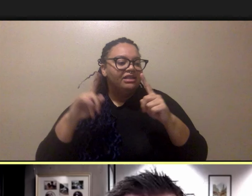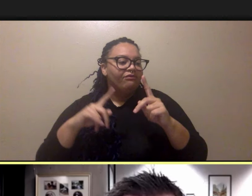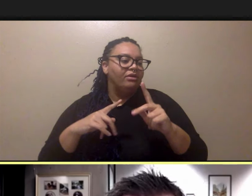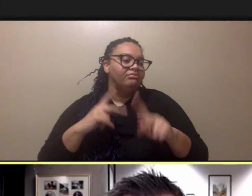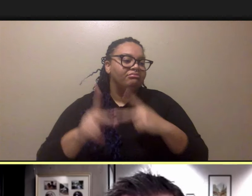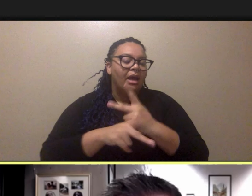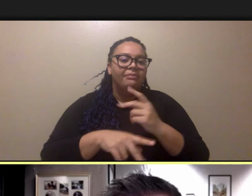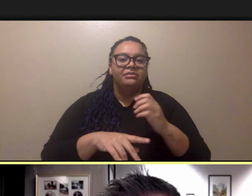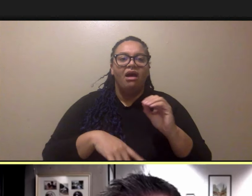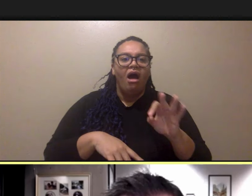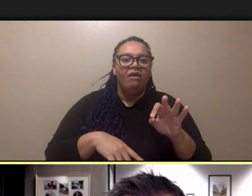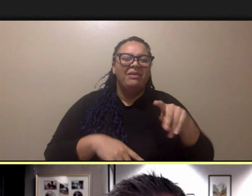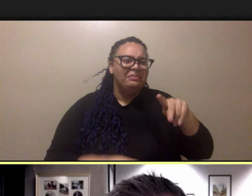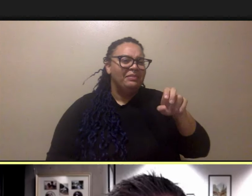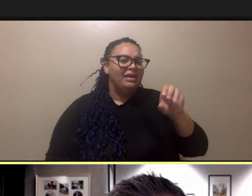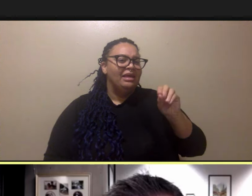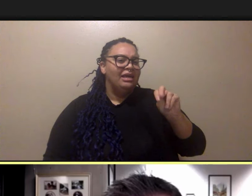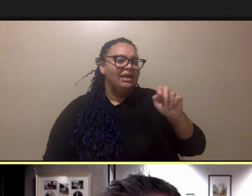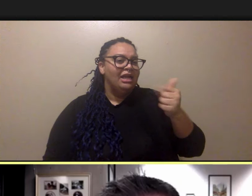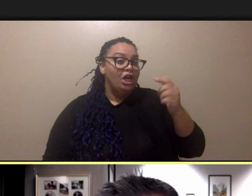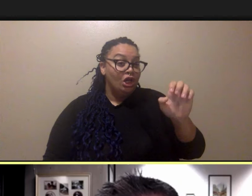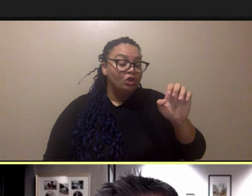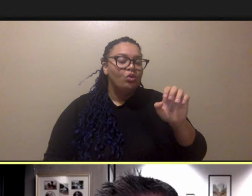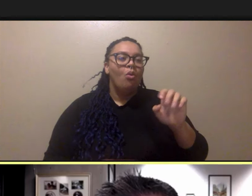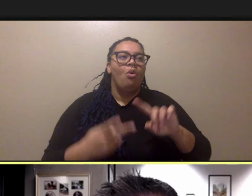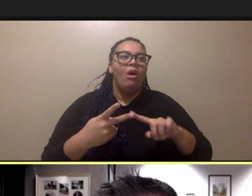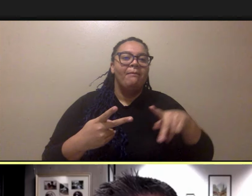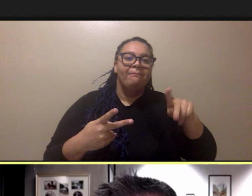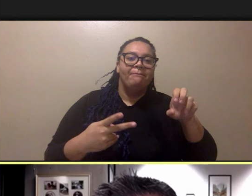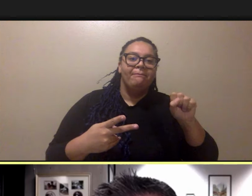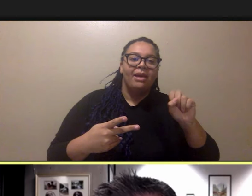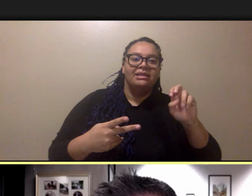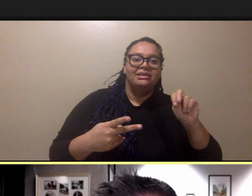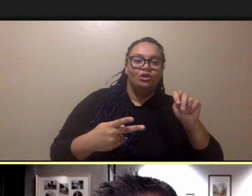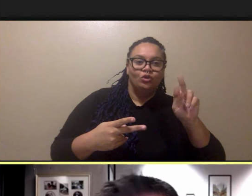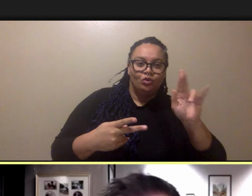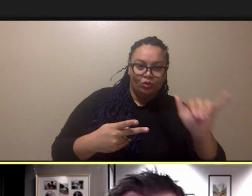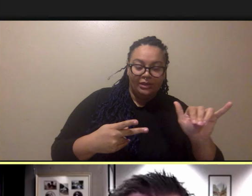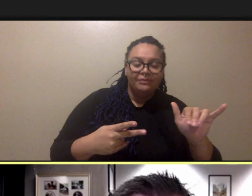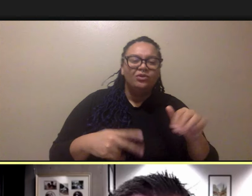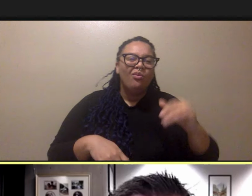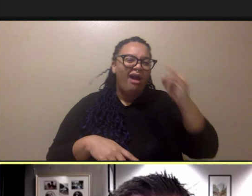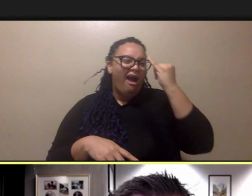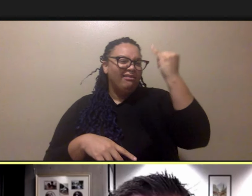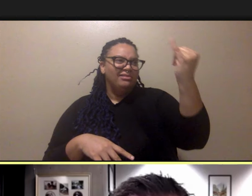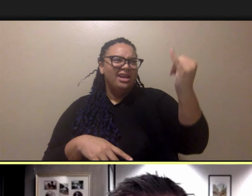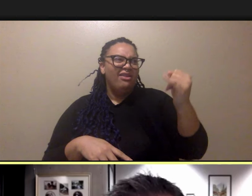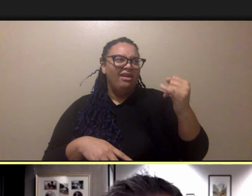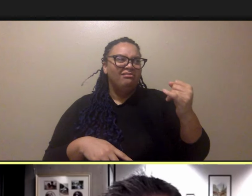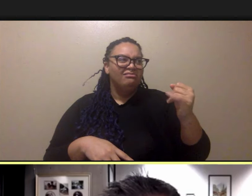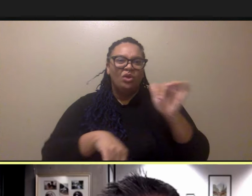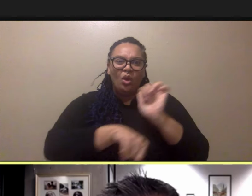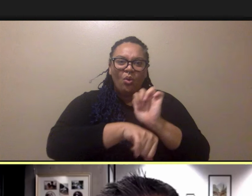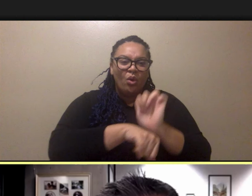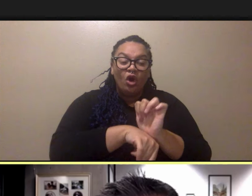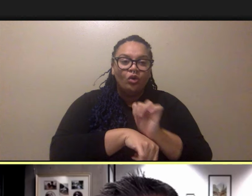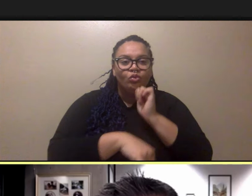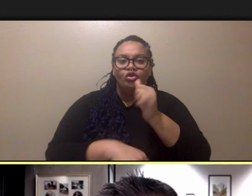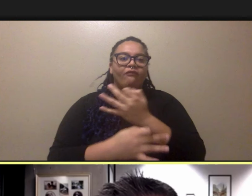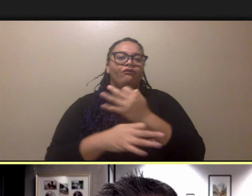peonage or peasantry. So the idea that their labor was unfree, that